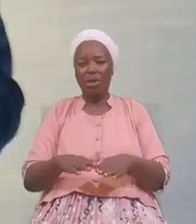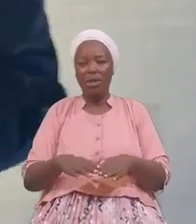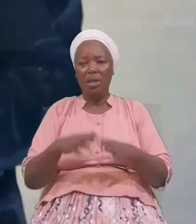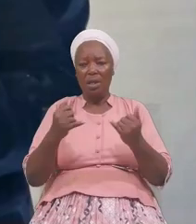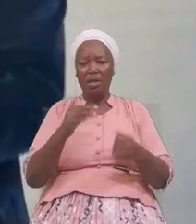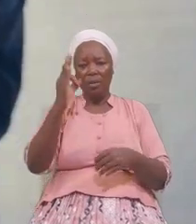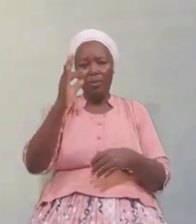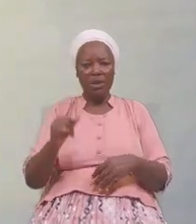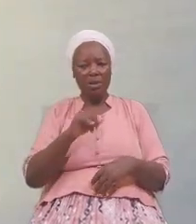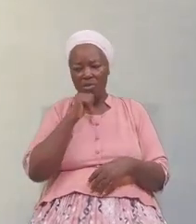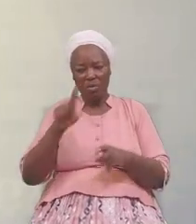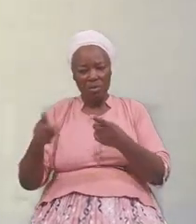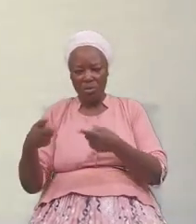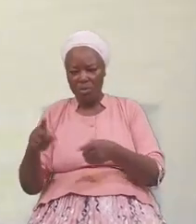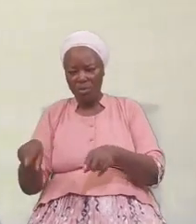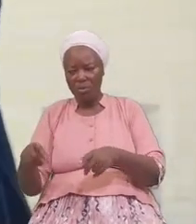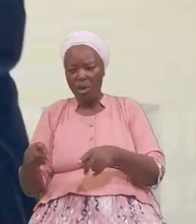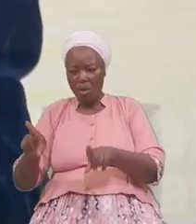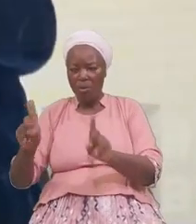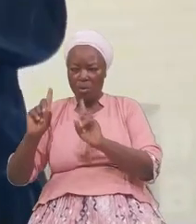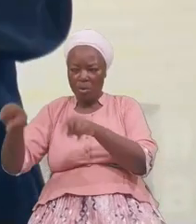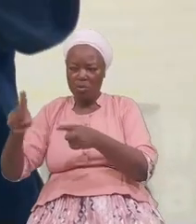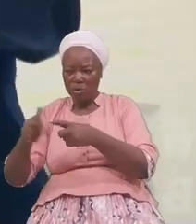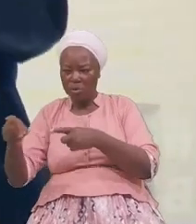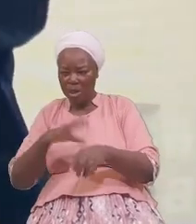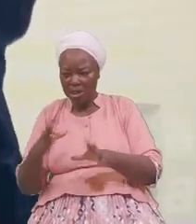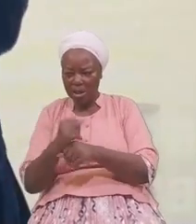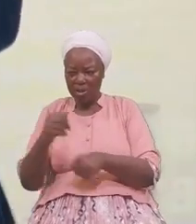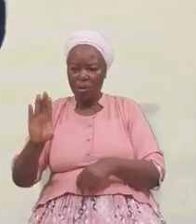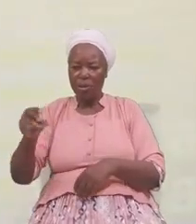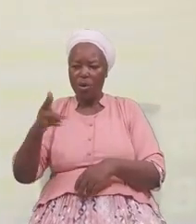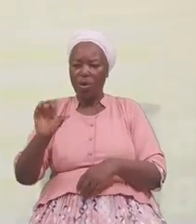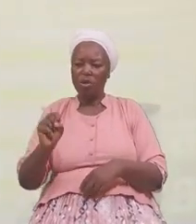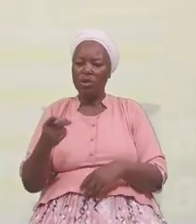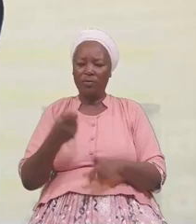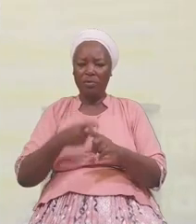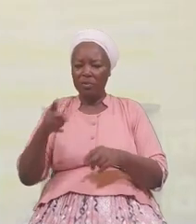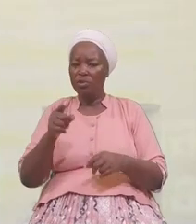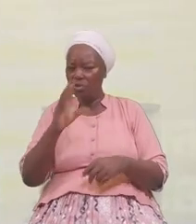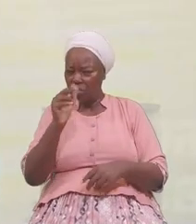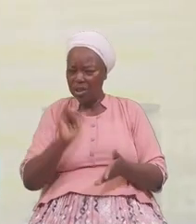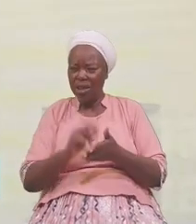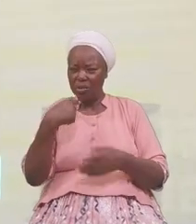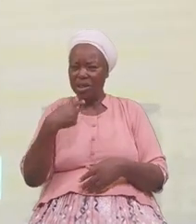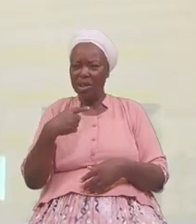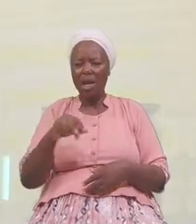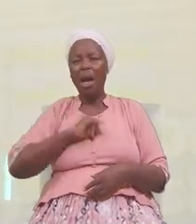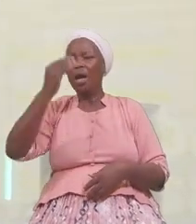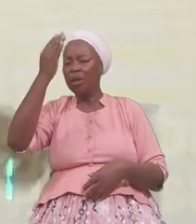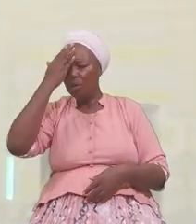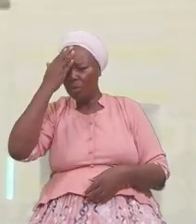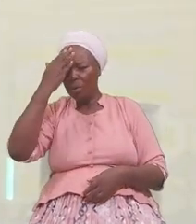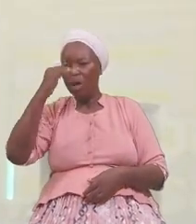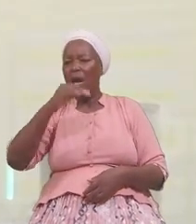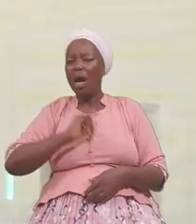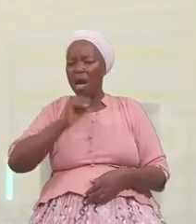preacher is not going to come and take your crutches from you. You are the one that will say, I know I